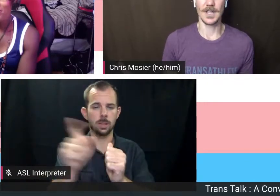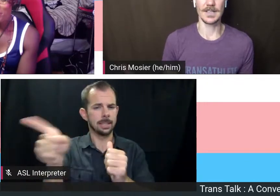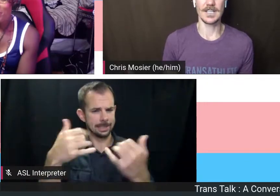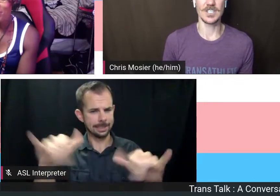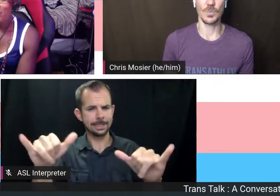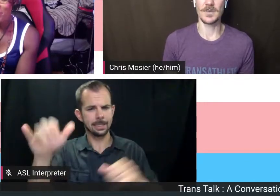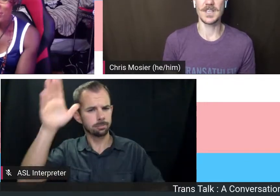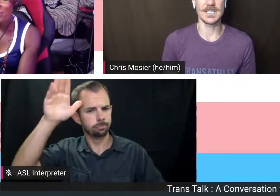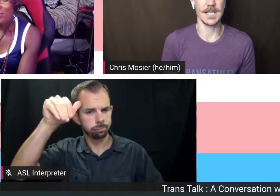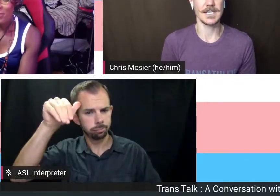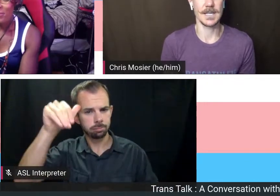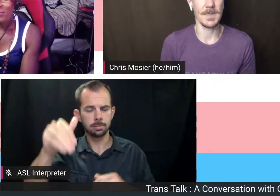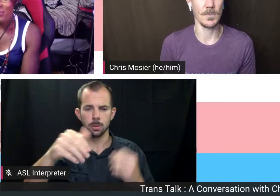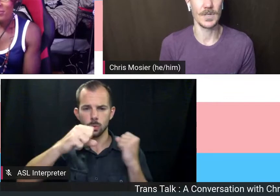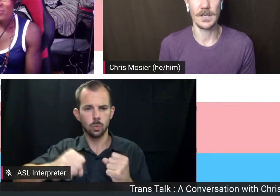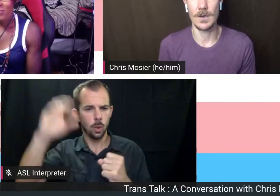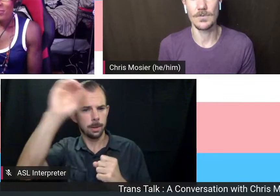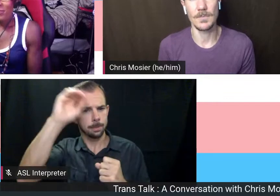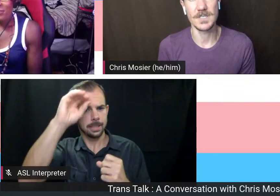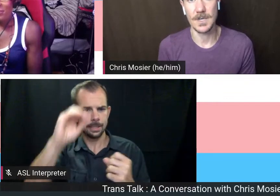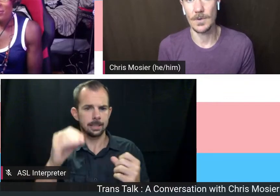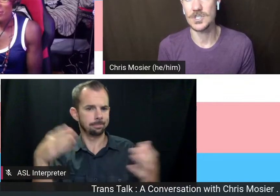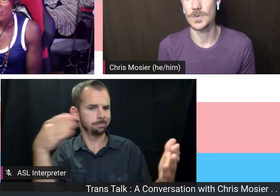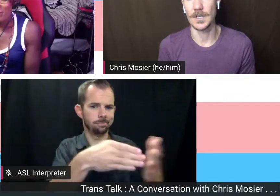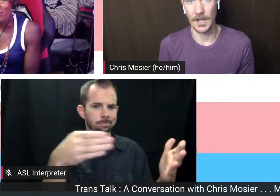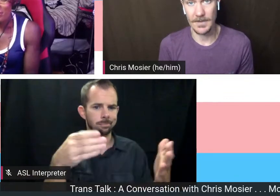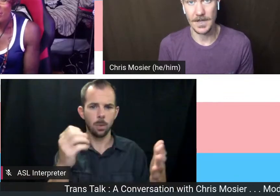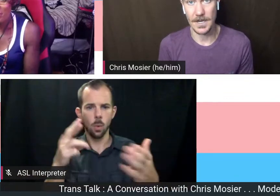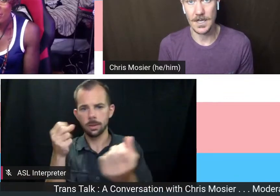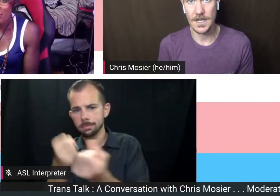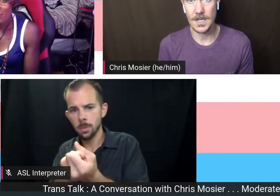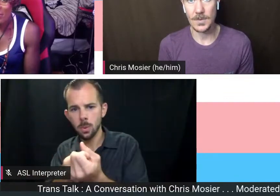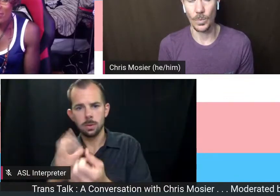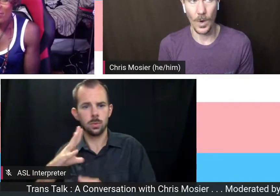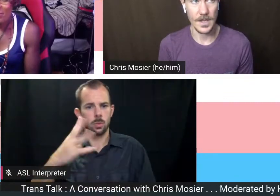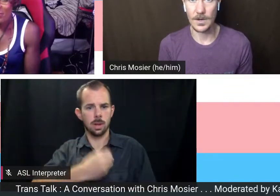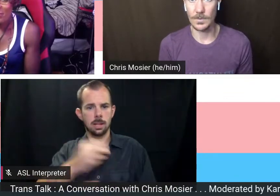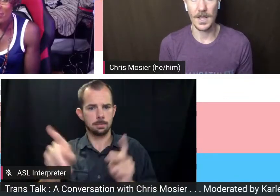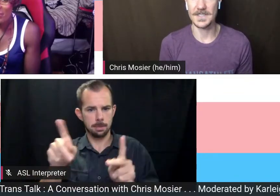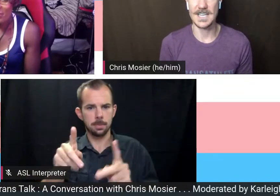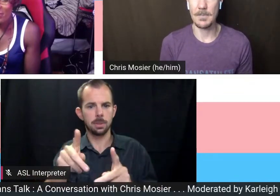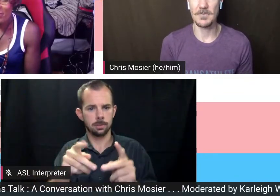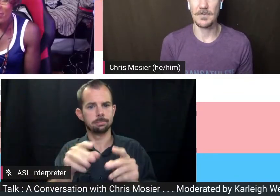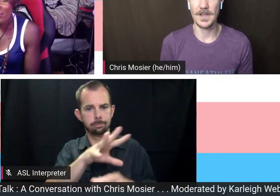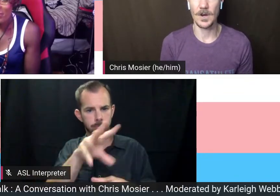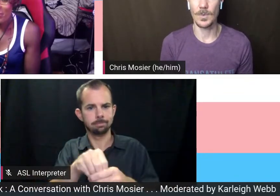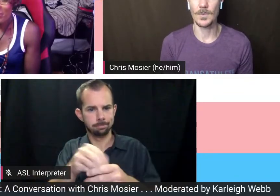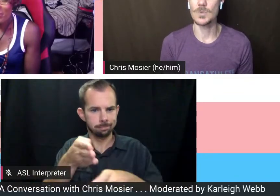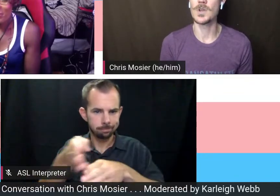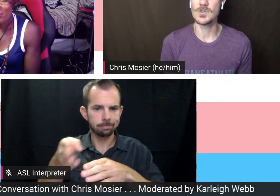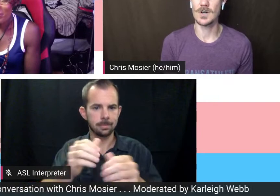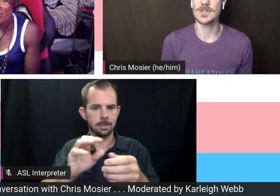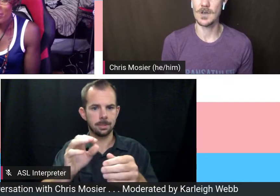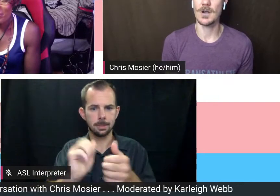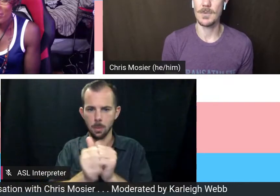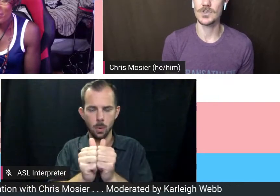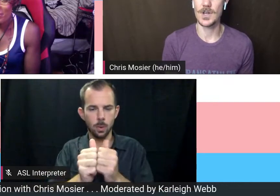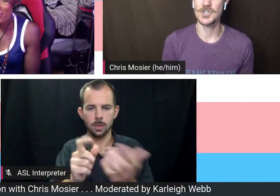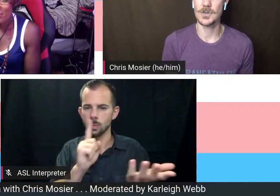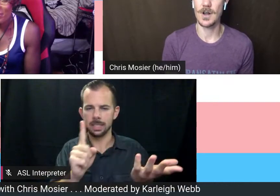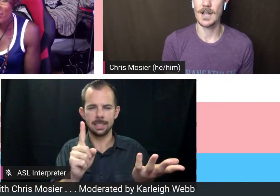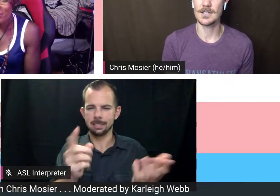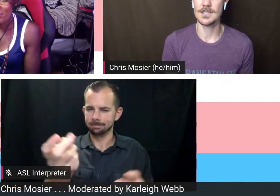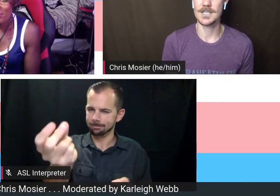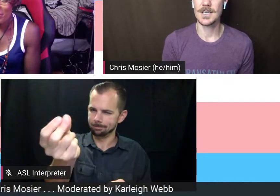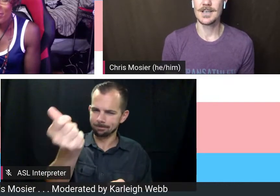And so it's just one of these things that people can go from a 0 to an 11 right, at the snap of a finger when you start to talk about